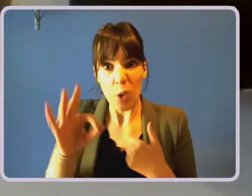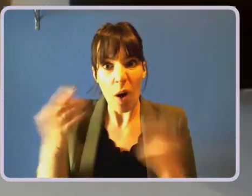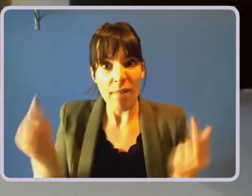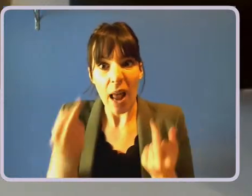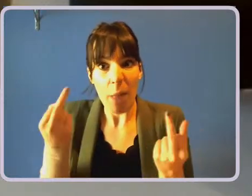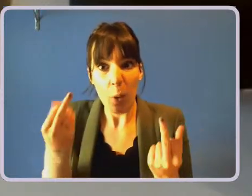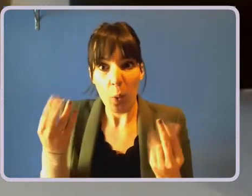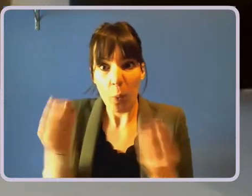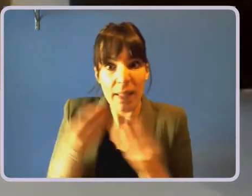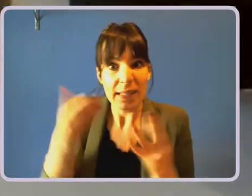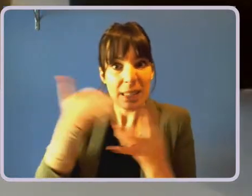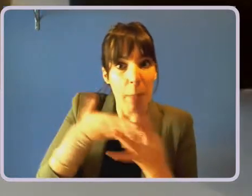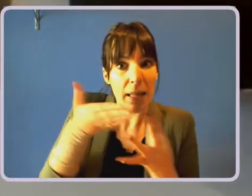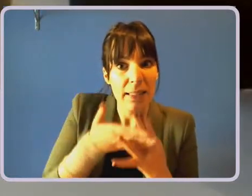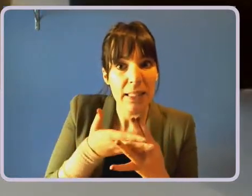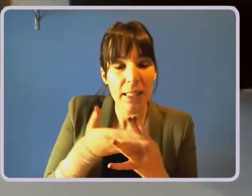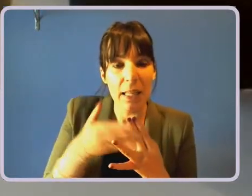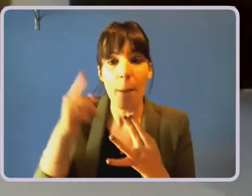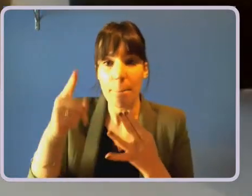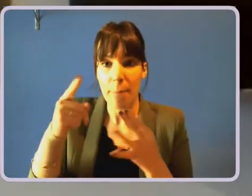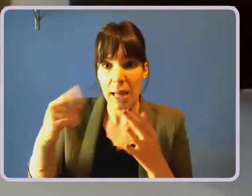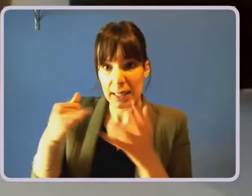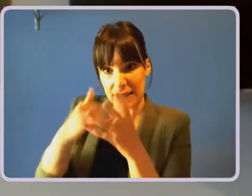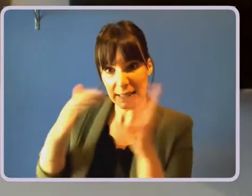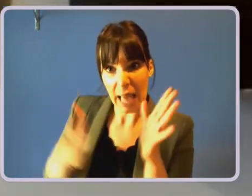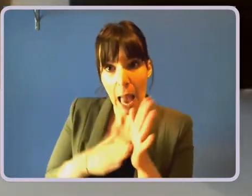able to join the dots. So a local